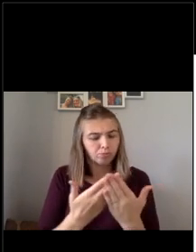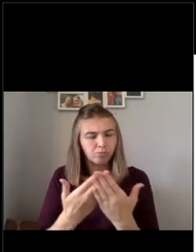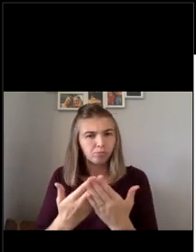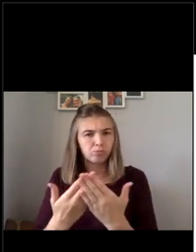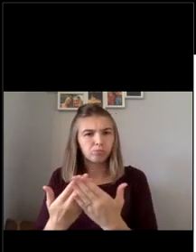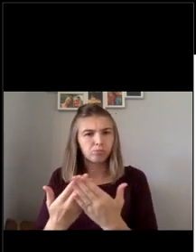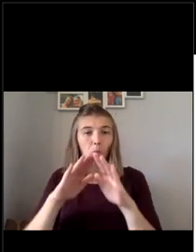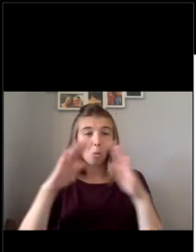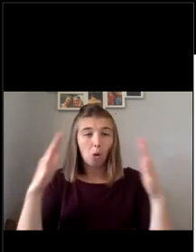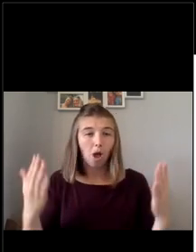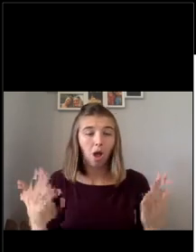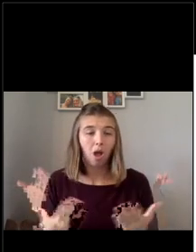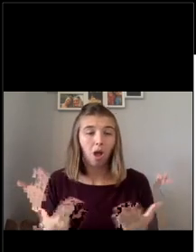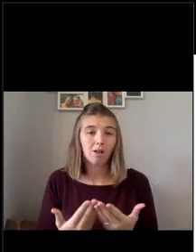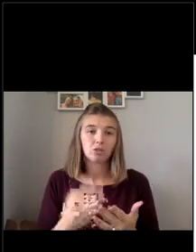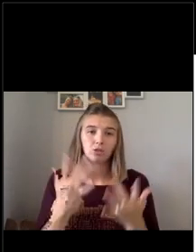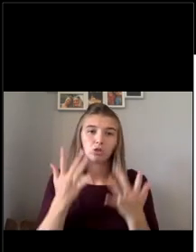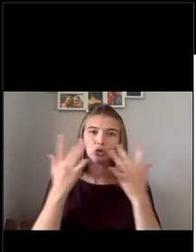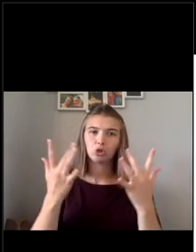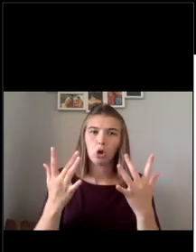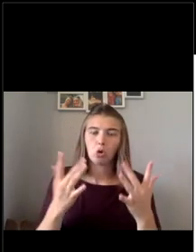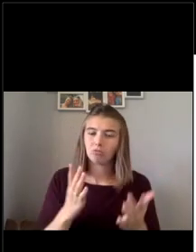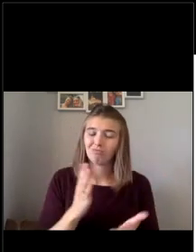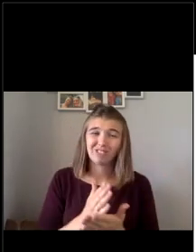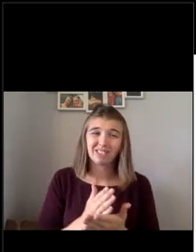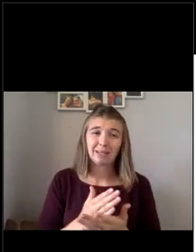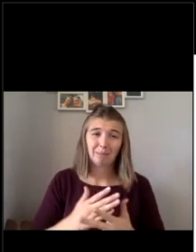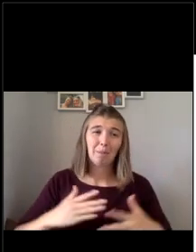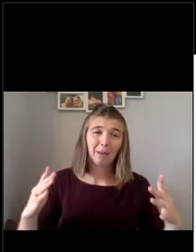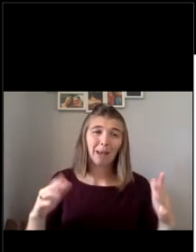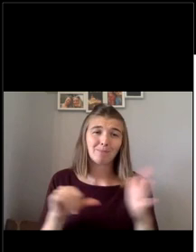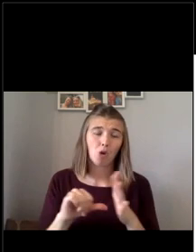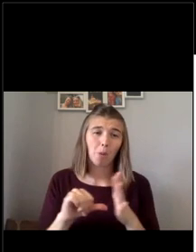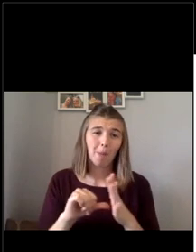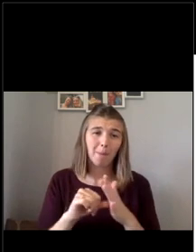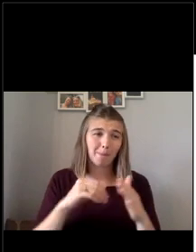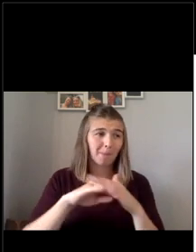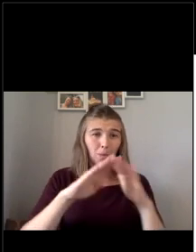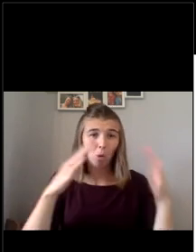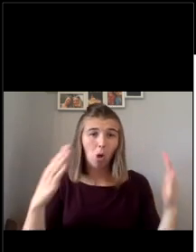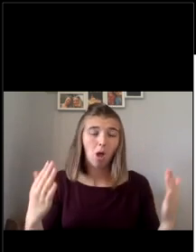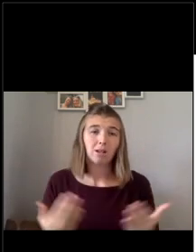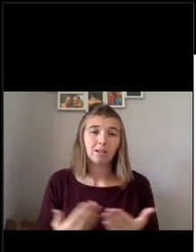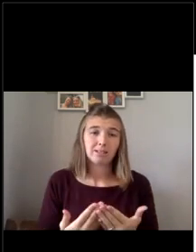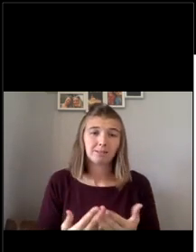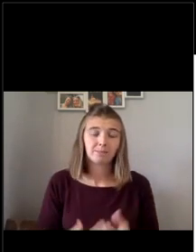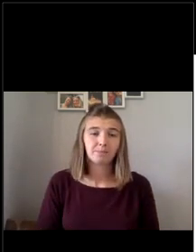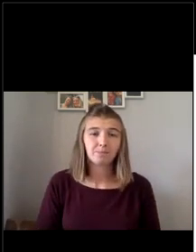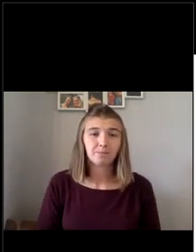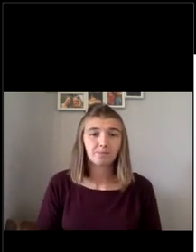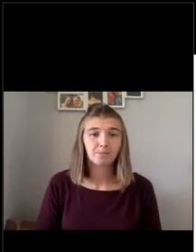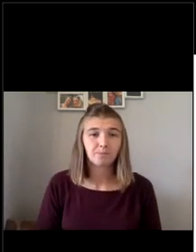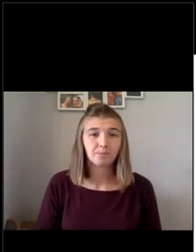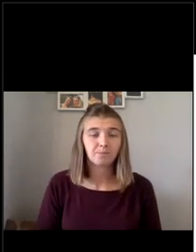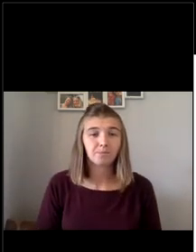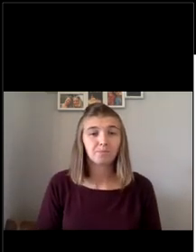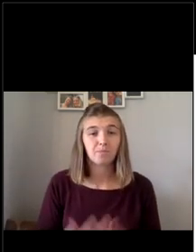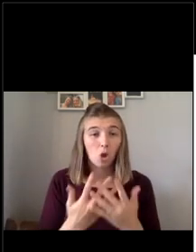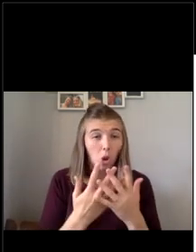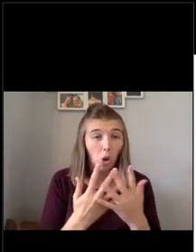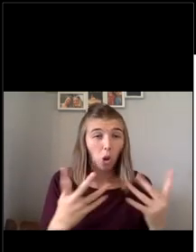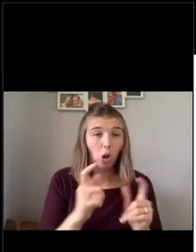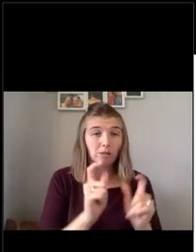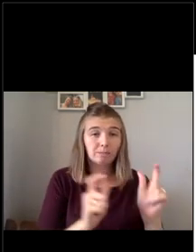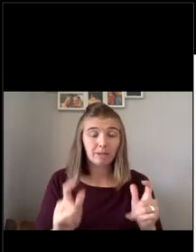predominant issue in academia, and anywhere from undergraduate students all the way to full professors feel isolated,